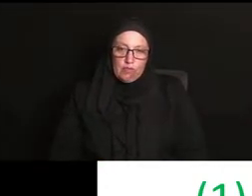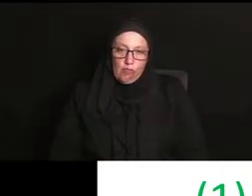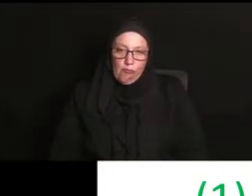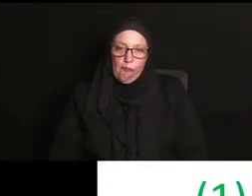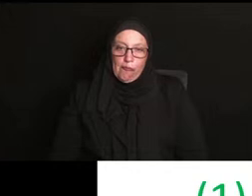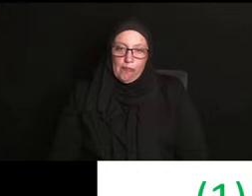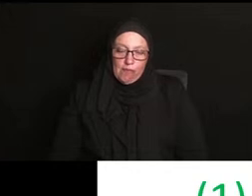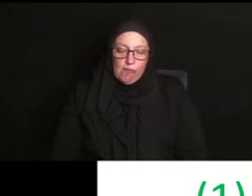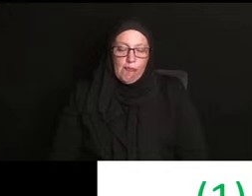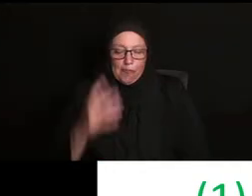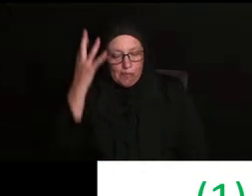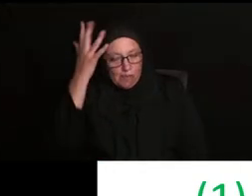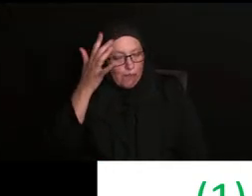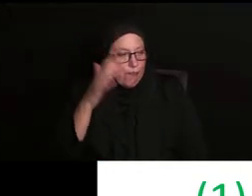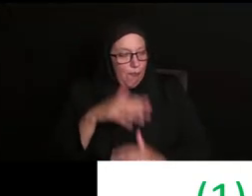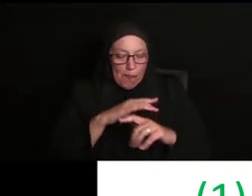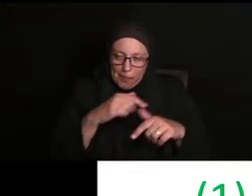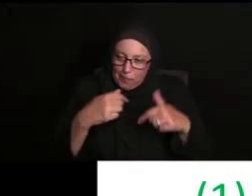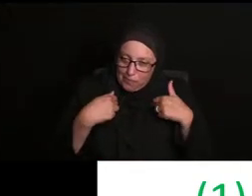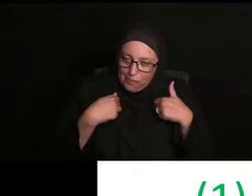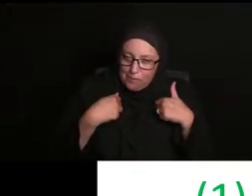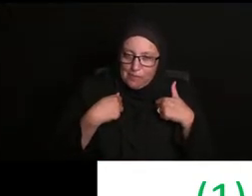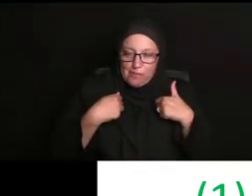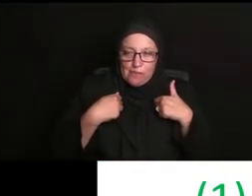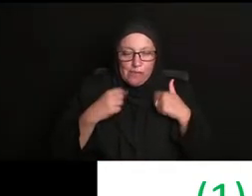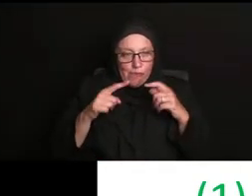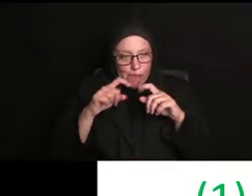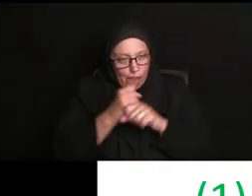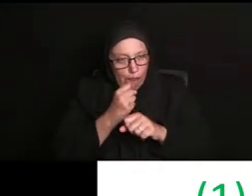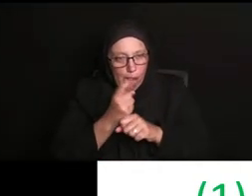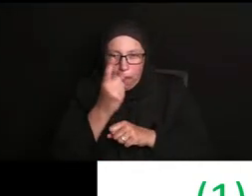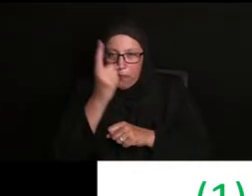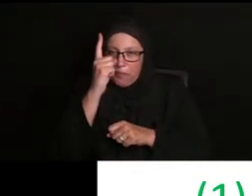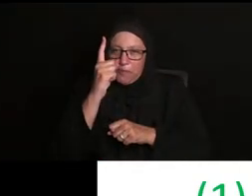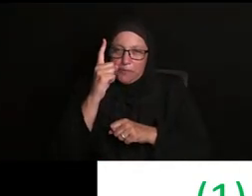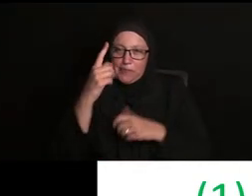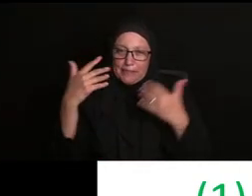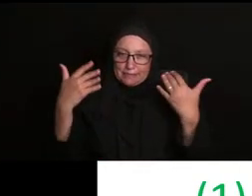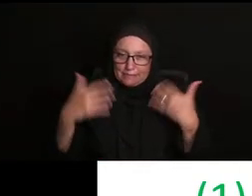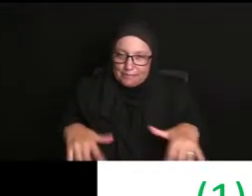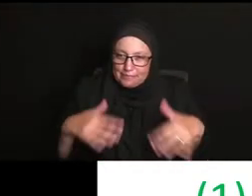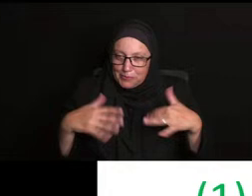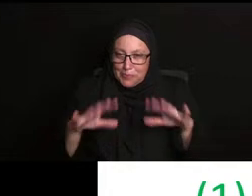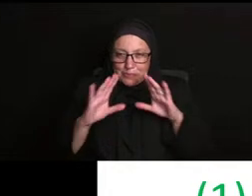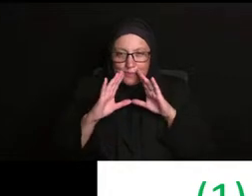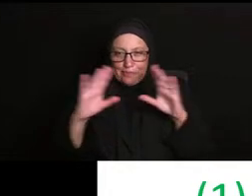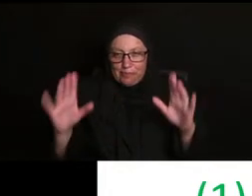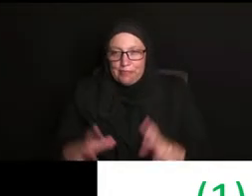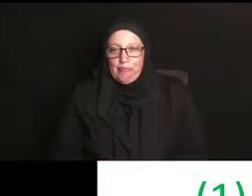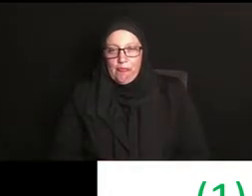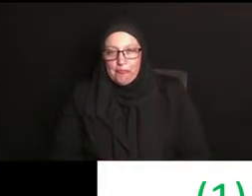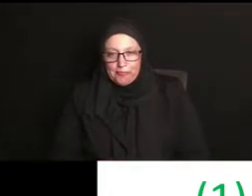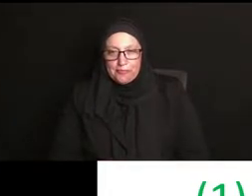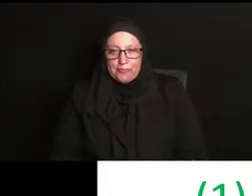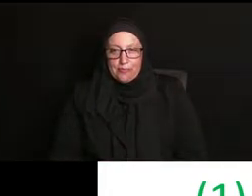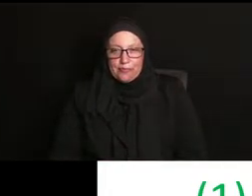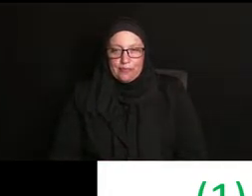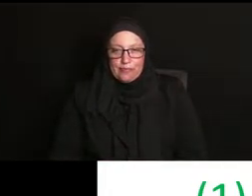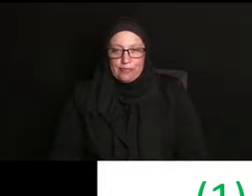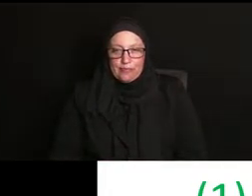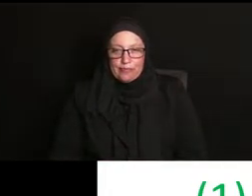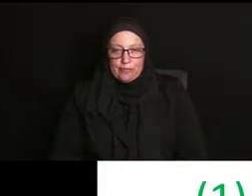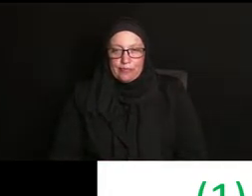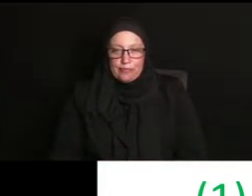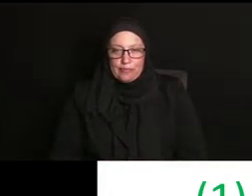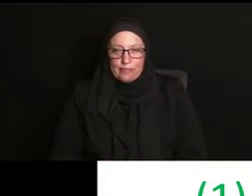us, they think about this creation and its grandeur and its splendor all the